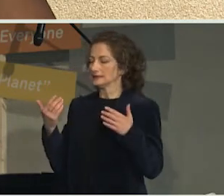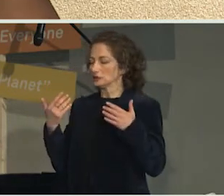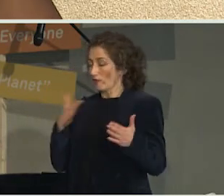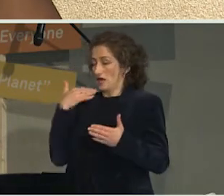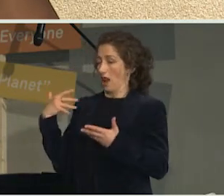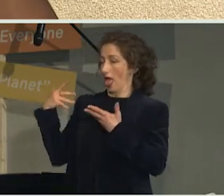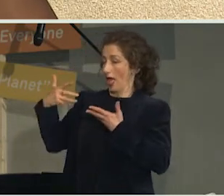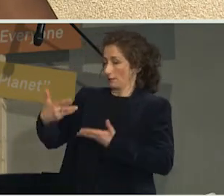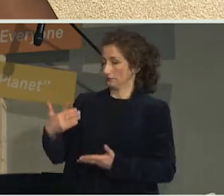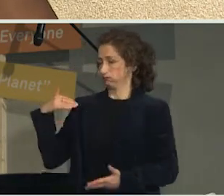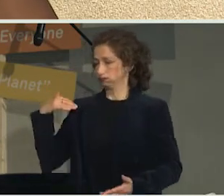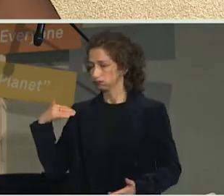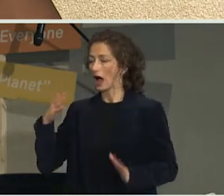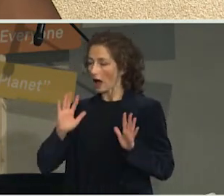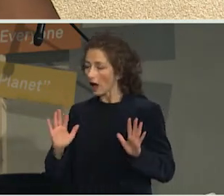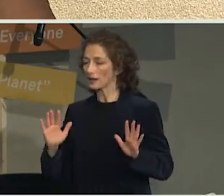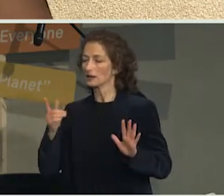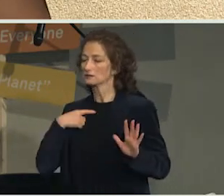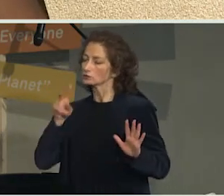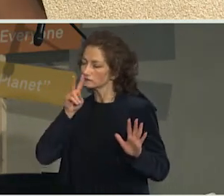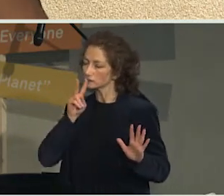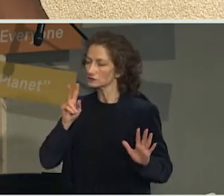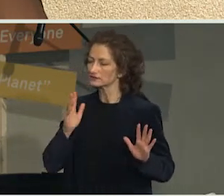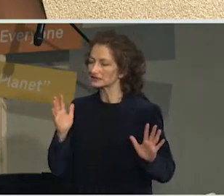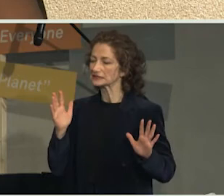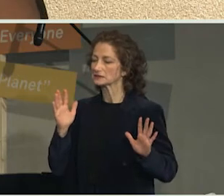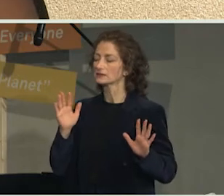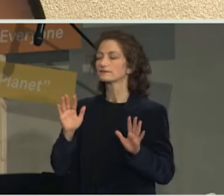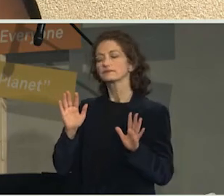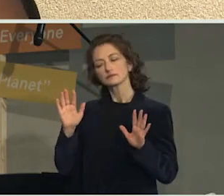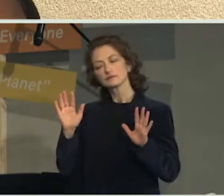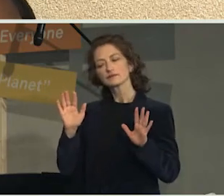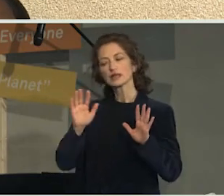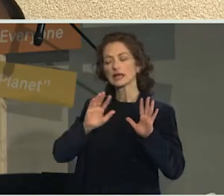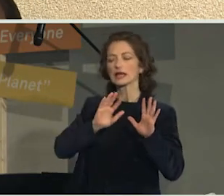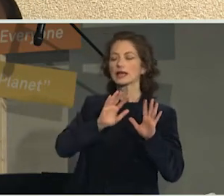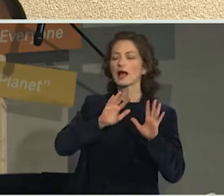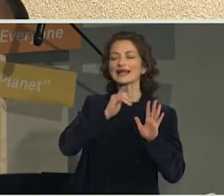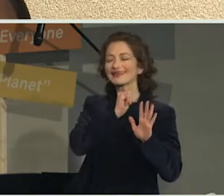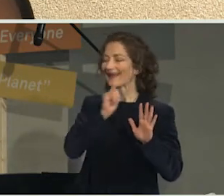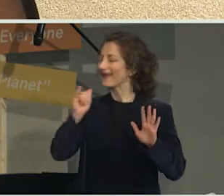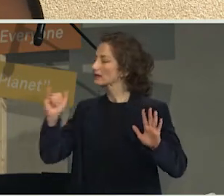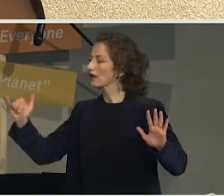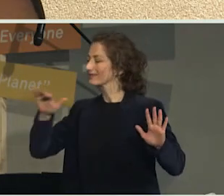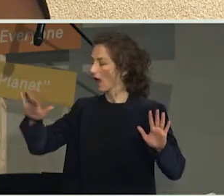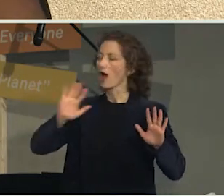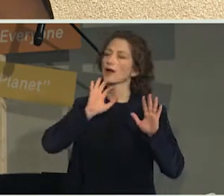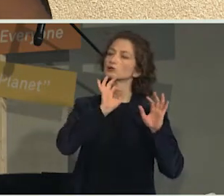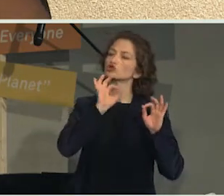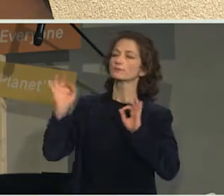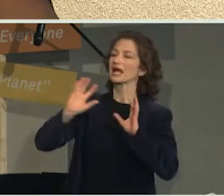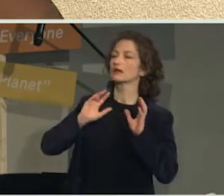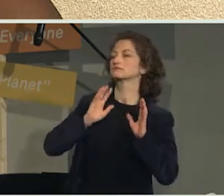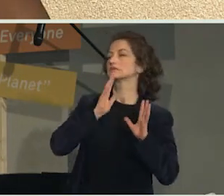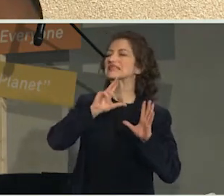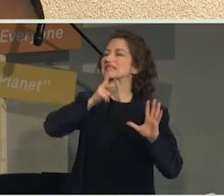so with an attentiveness to their dimensions, the interrelated dynamics that allow them to